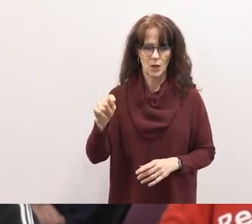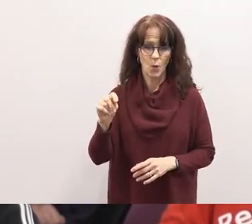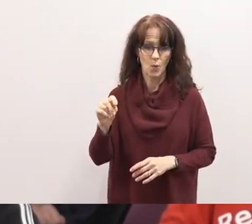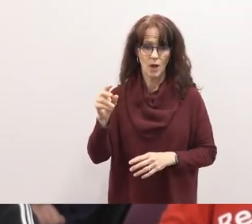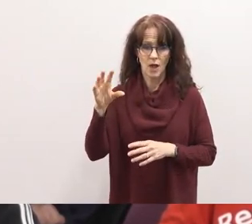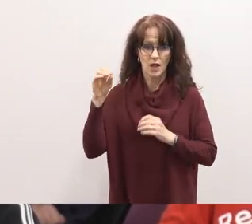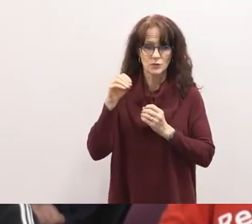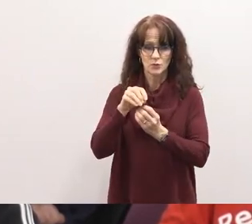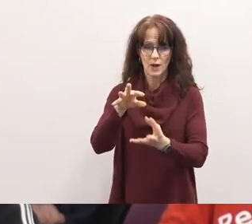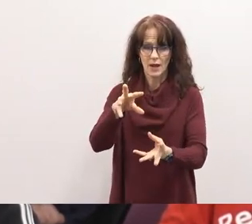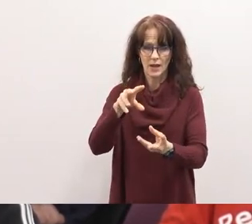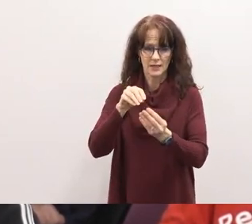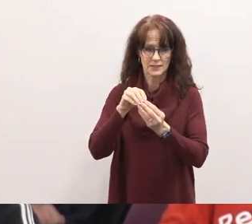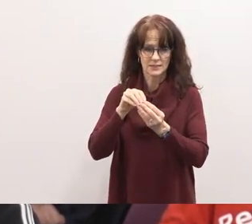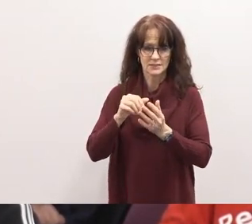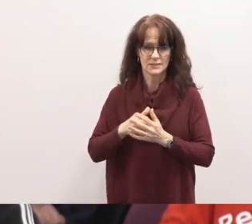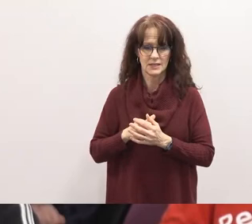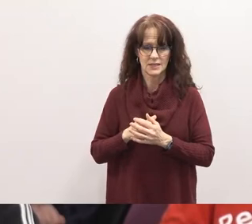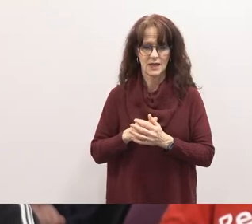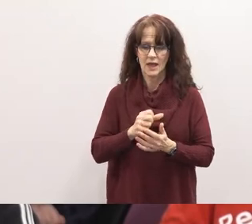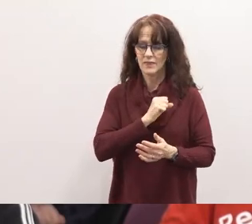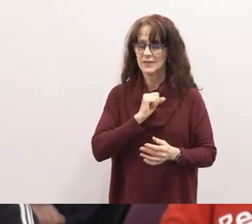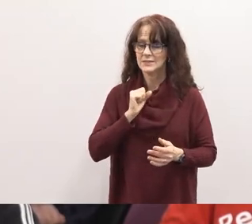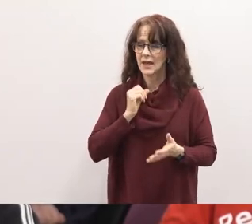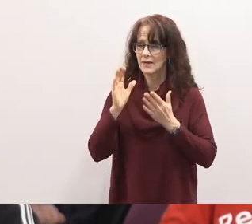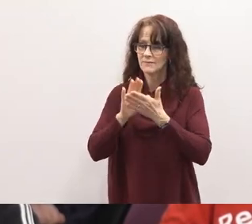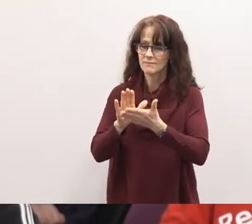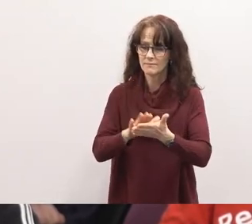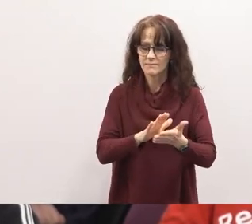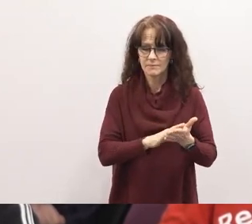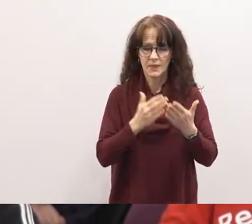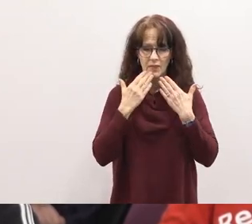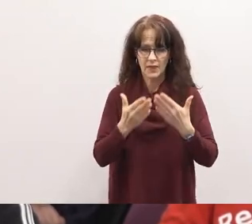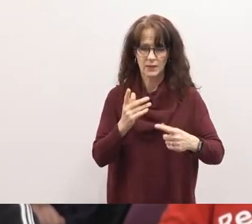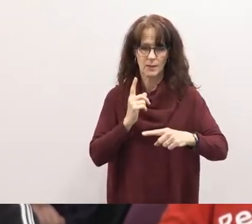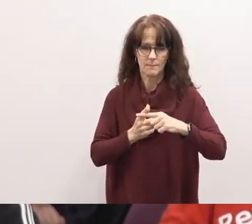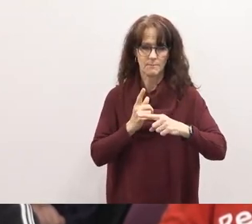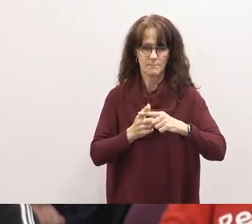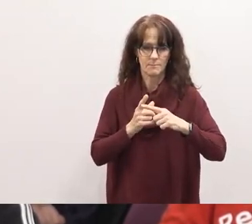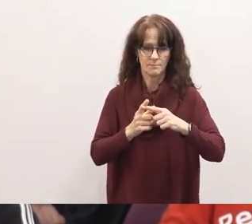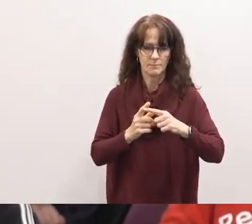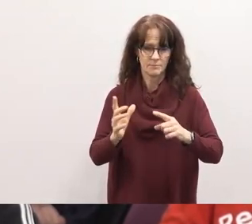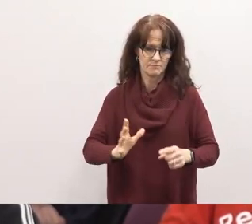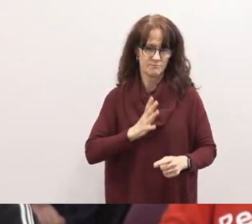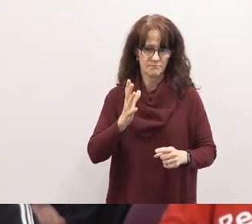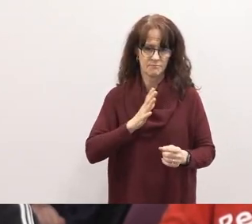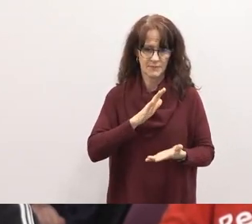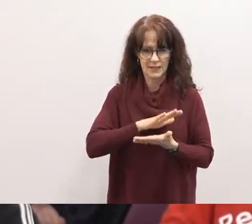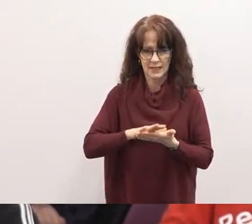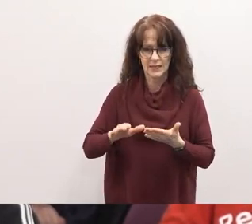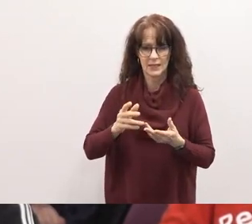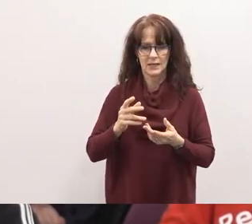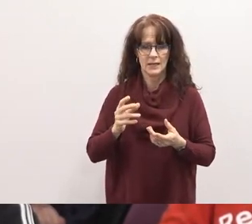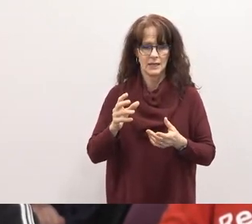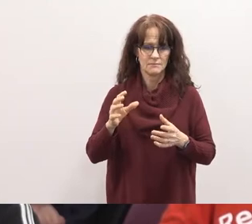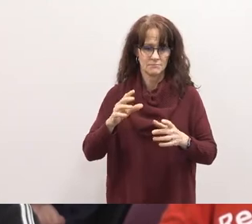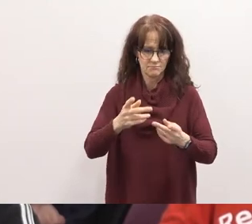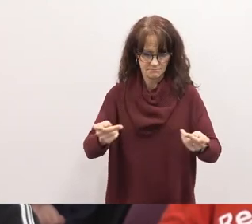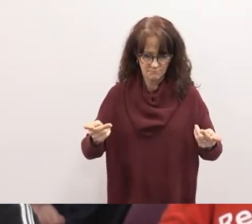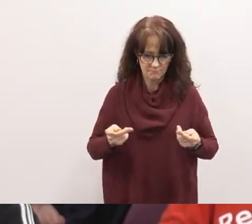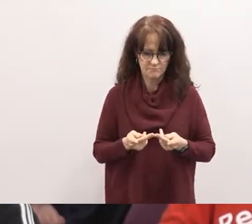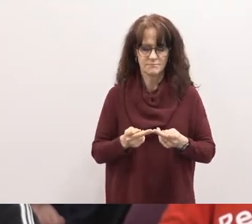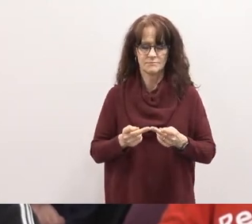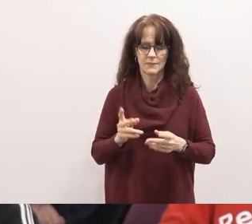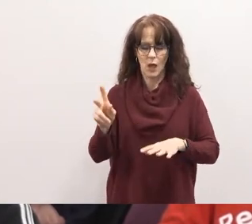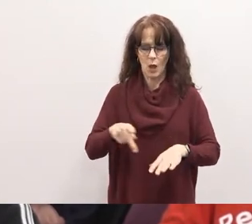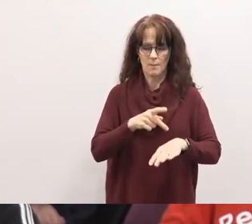give a shout out to the SADO staff that helps keep our school in a positive and pristine condition, we have our principal, Ms.